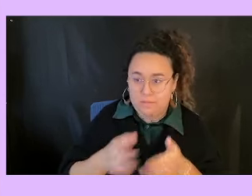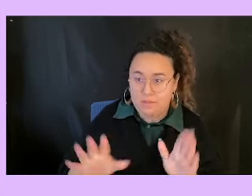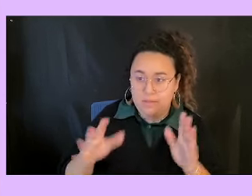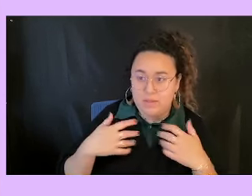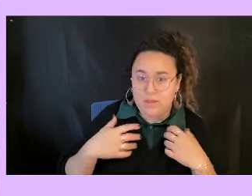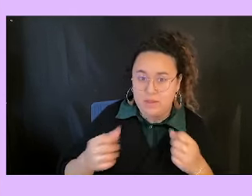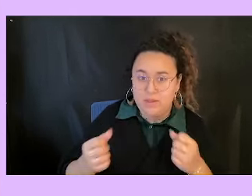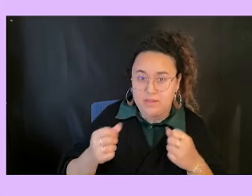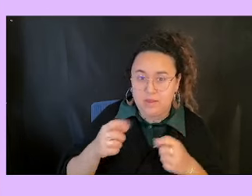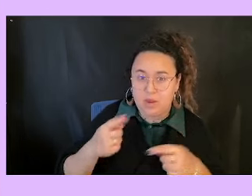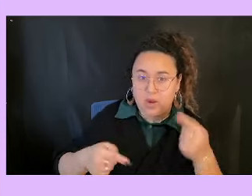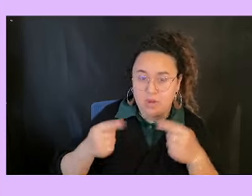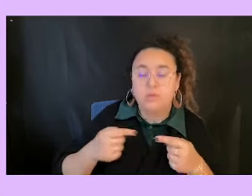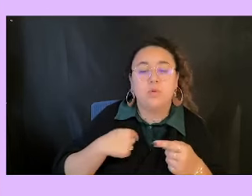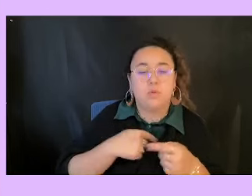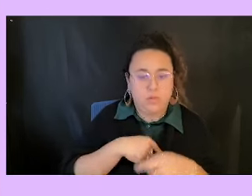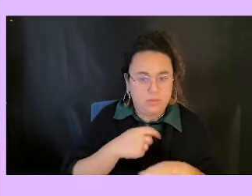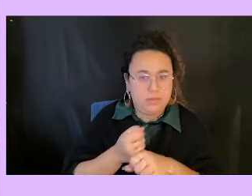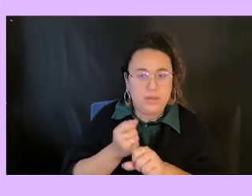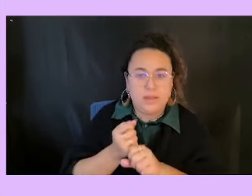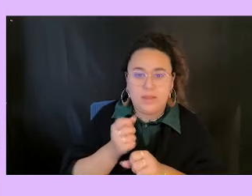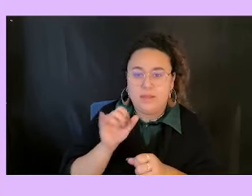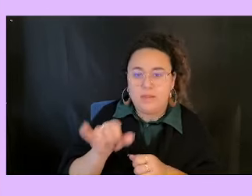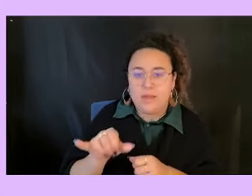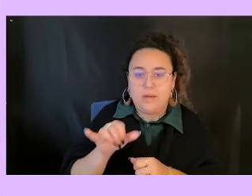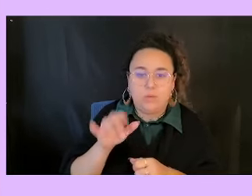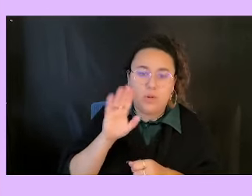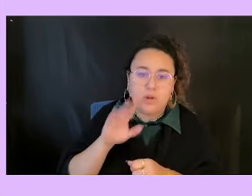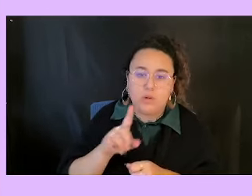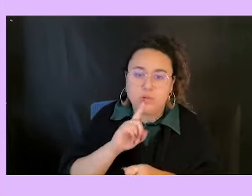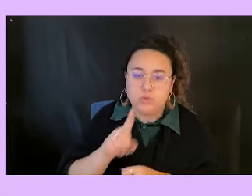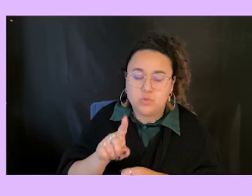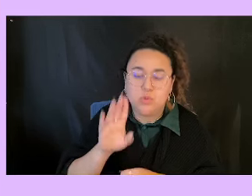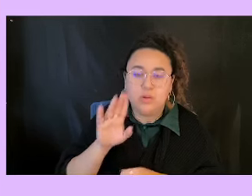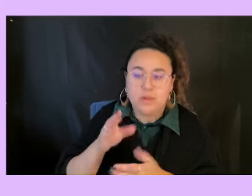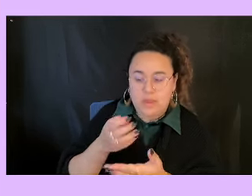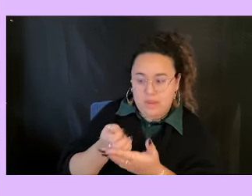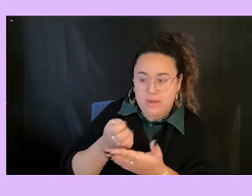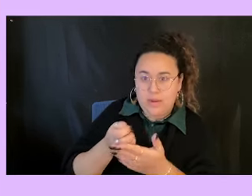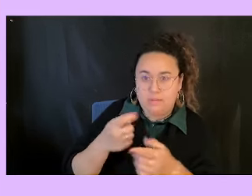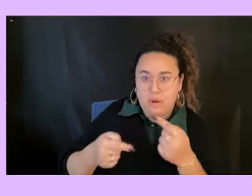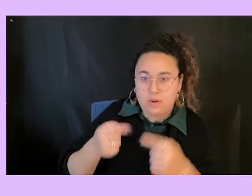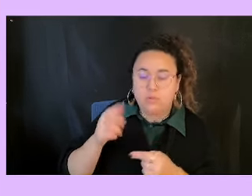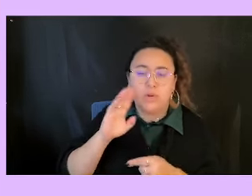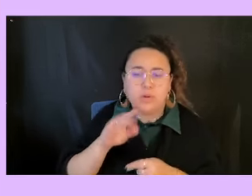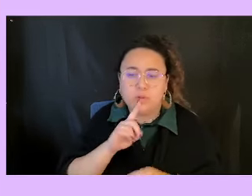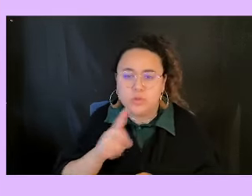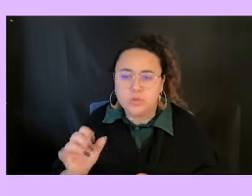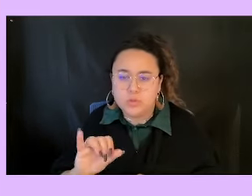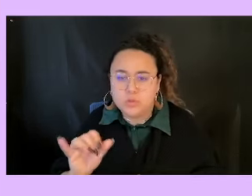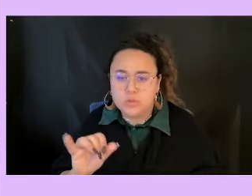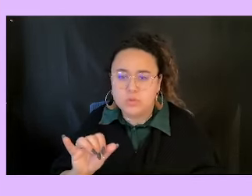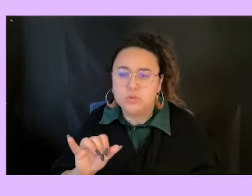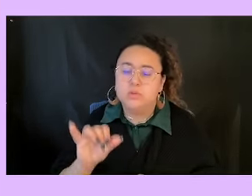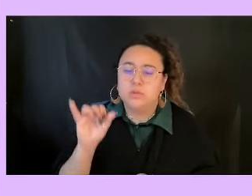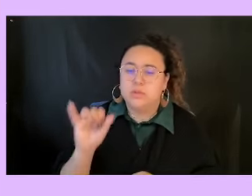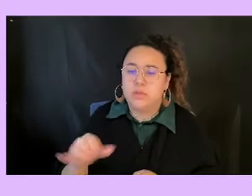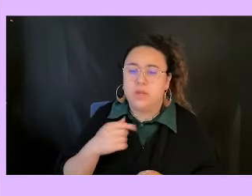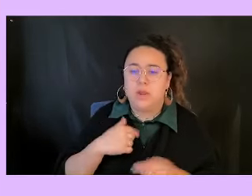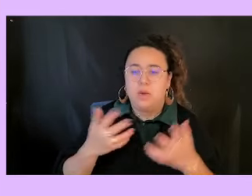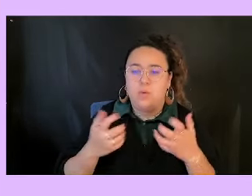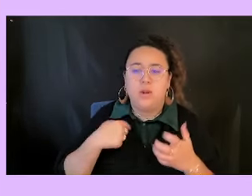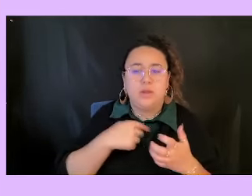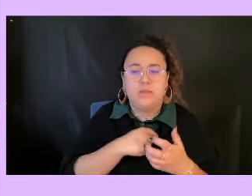making a public health argument because we know that that's true, right? If we need to make an economic argument, we can do that because we know that that's true too. So I would like us to be kind